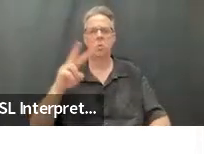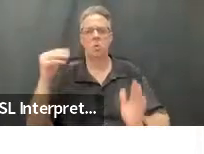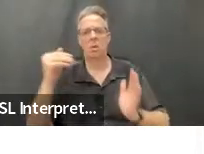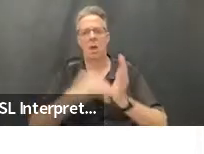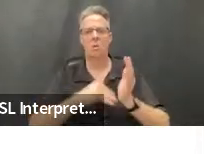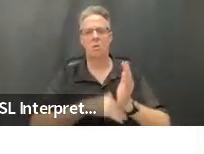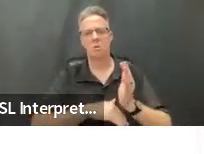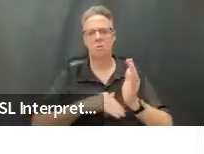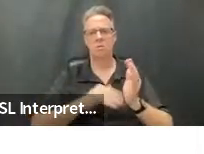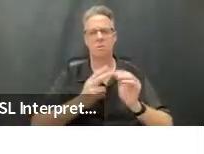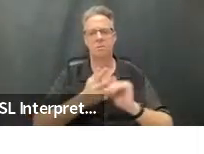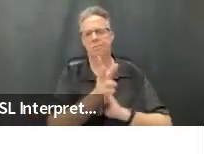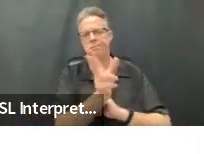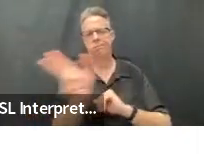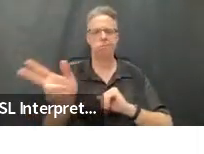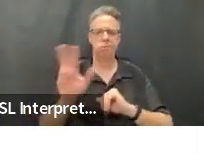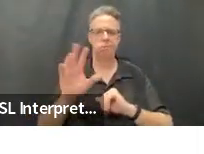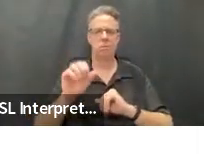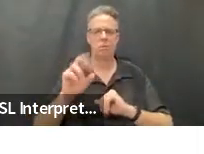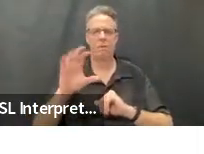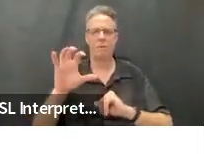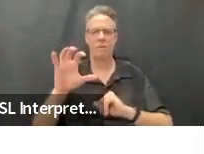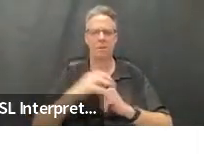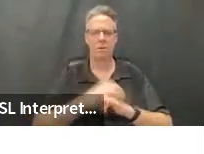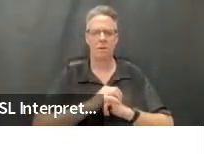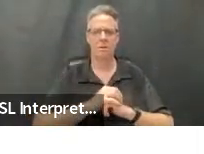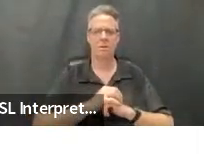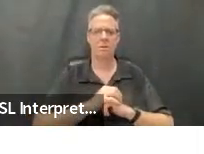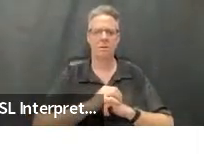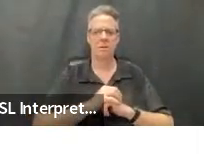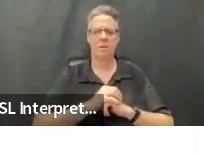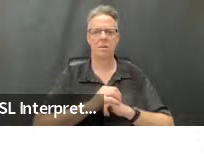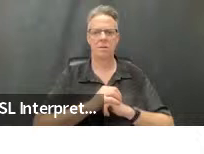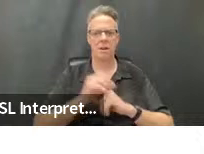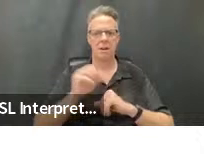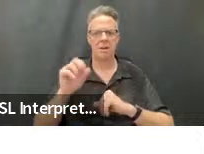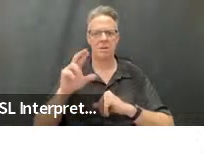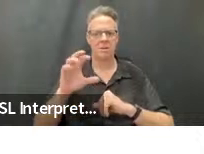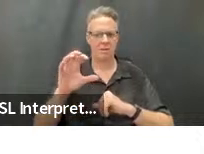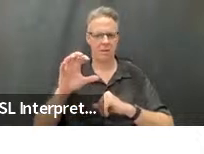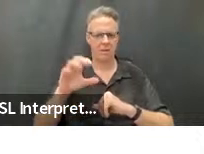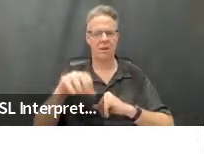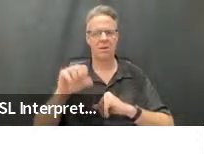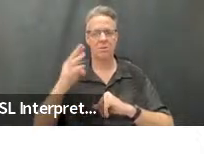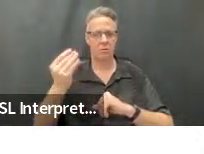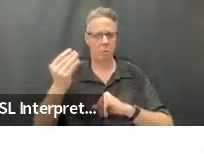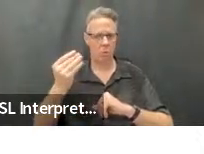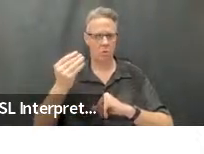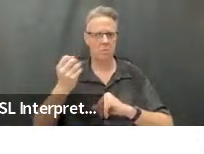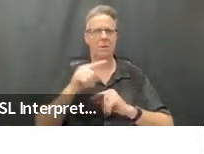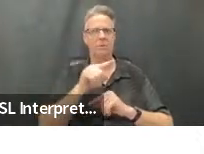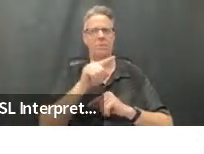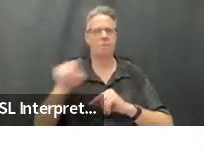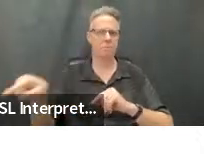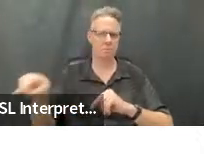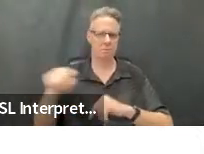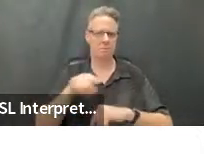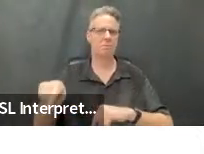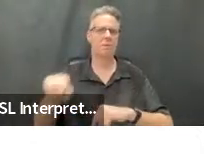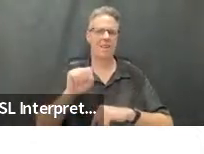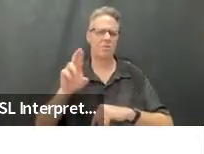2,000 people exiting at SR 500. So a lot of state routes with SR 500, SR 14, a lot of state routes as